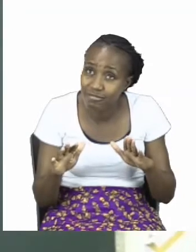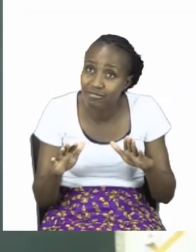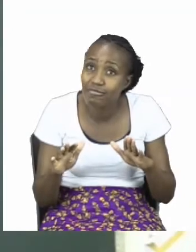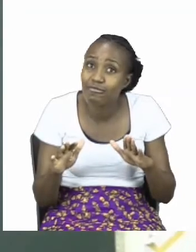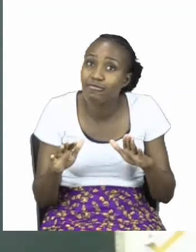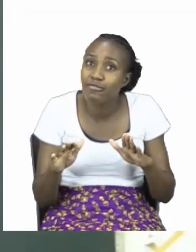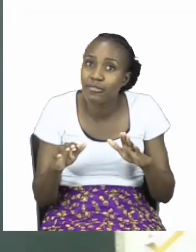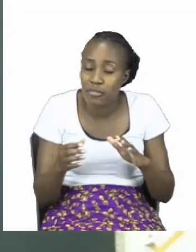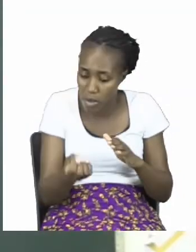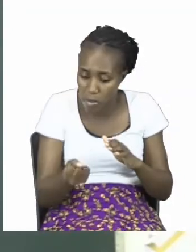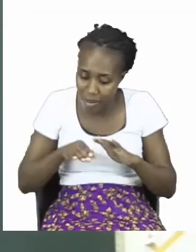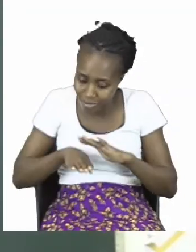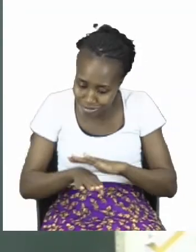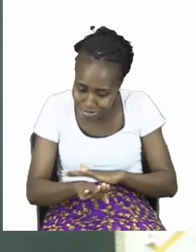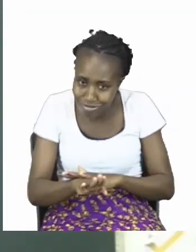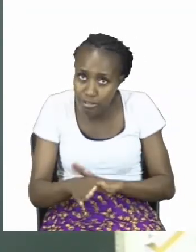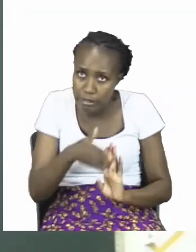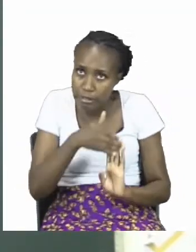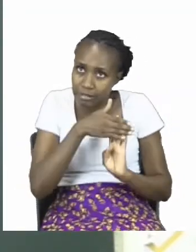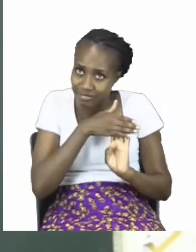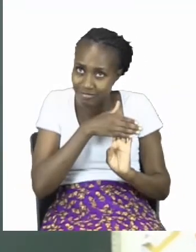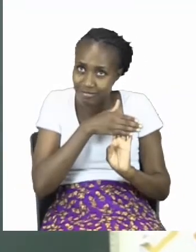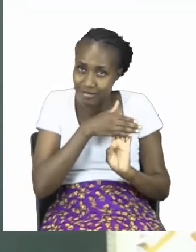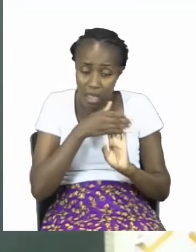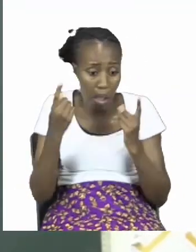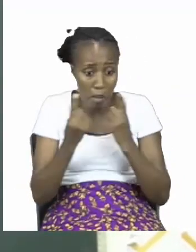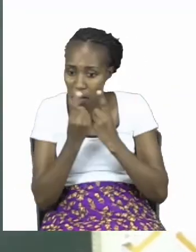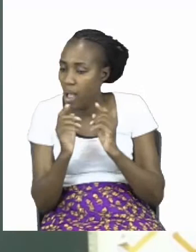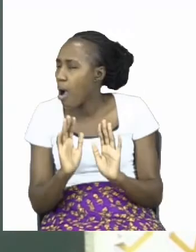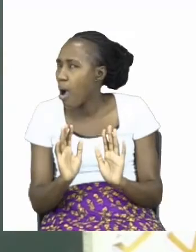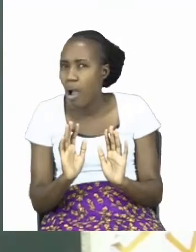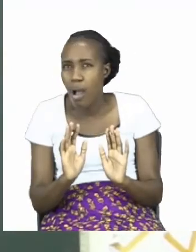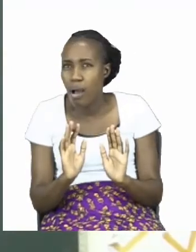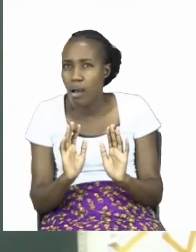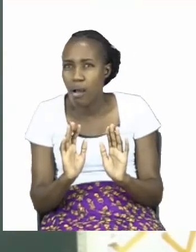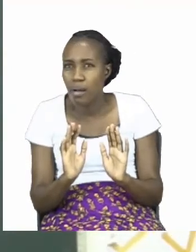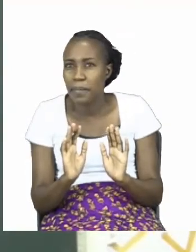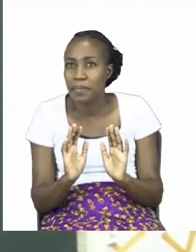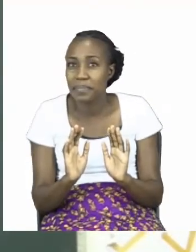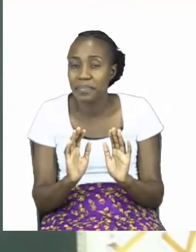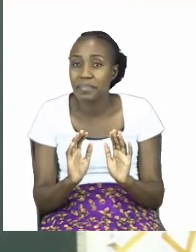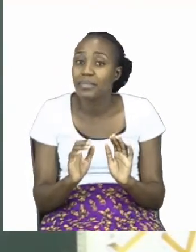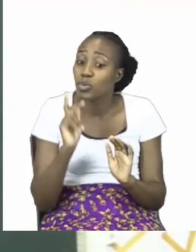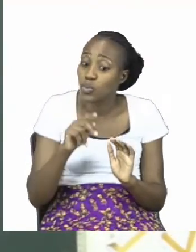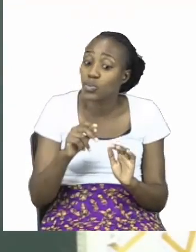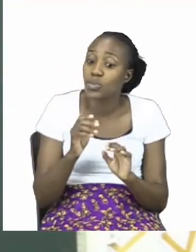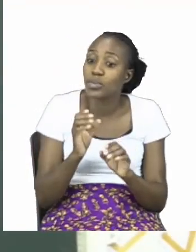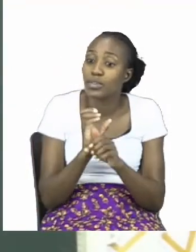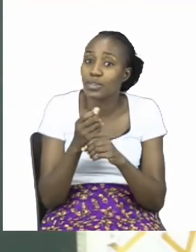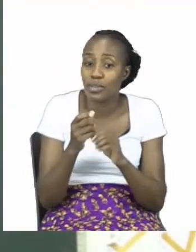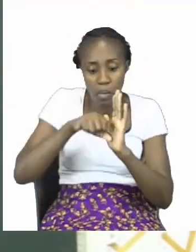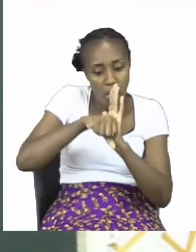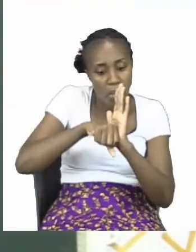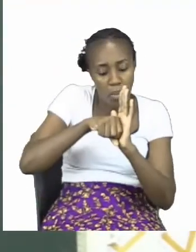need for your collage, please put it away. It is not a toy. Then, as you're using your glue, make sure that